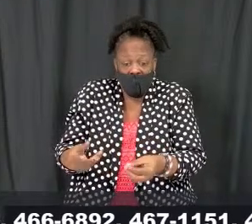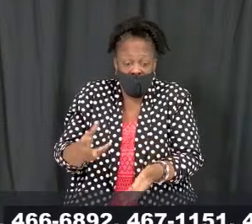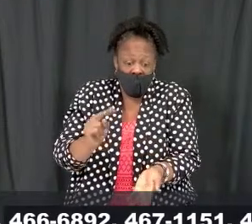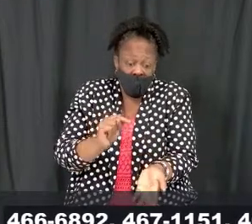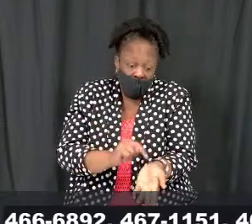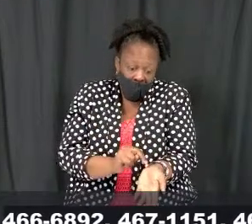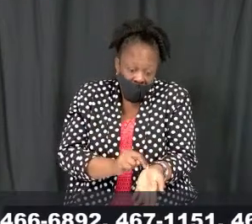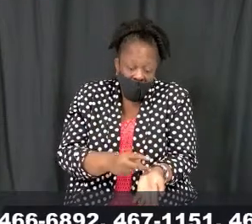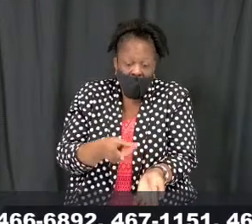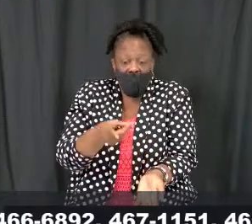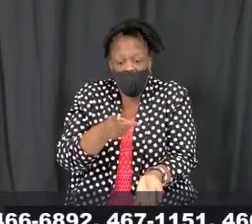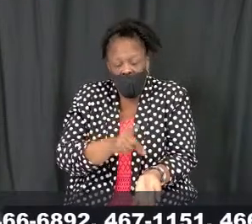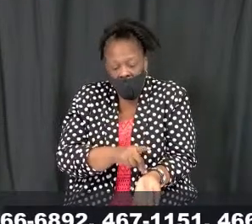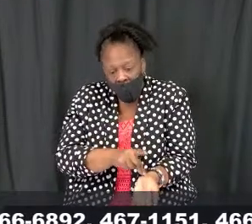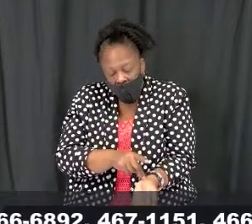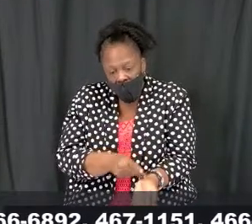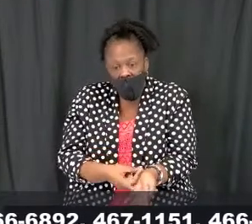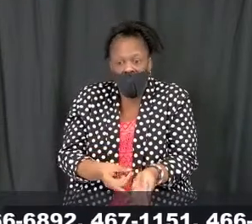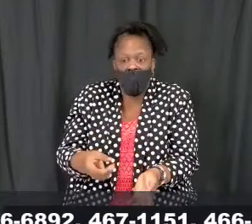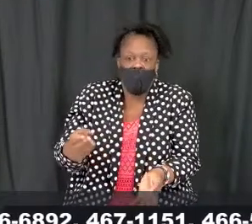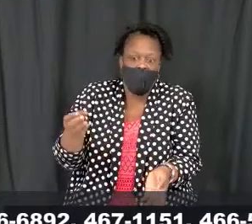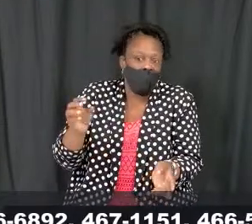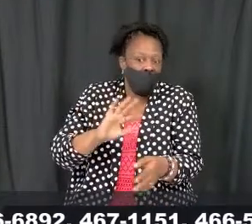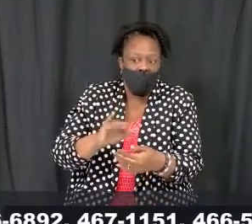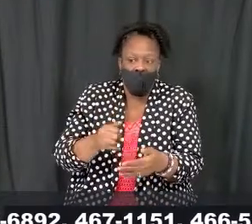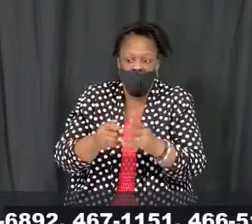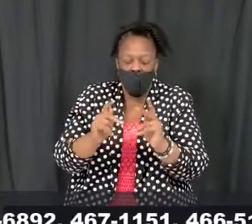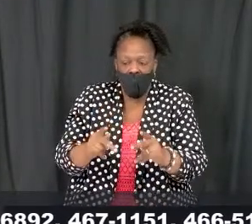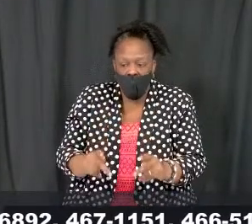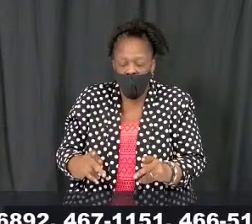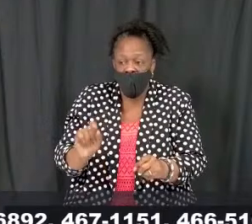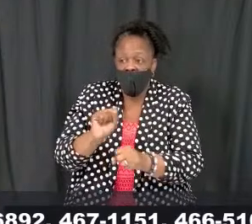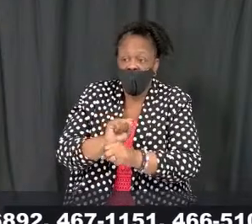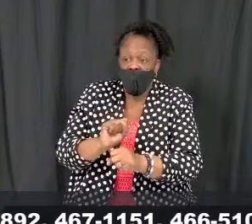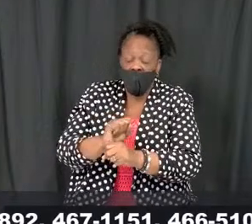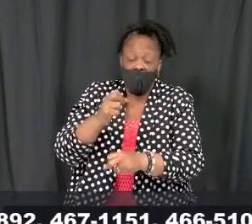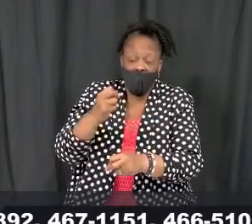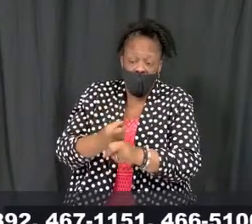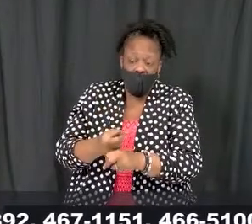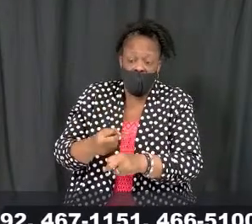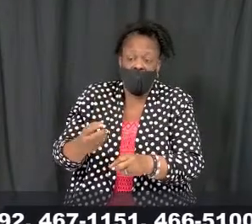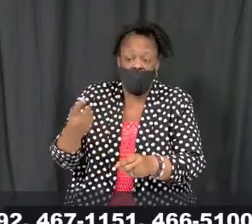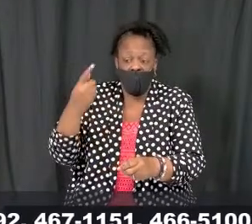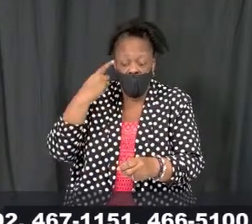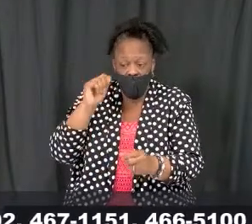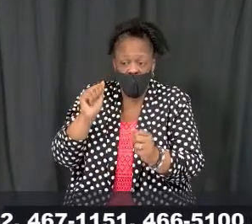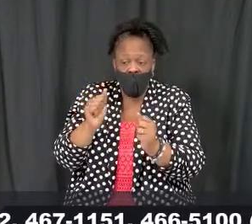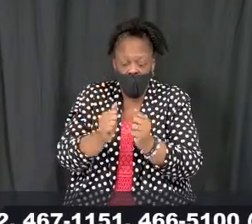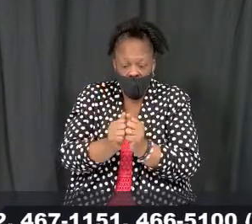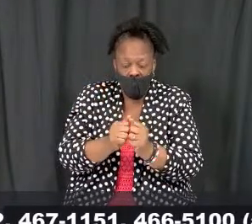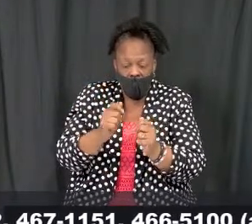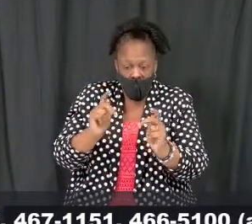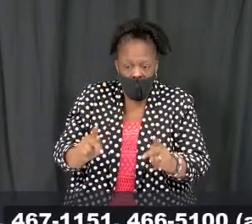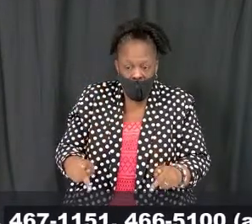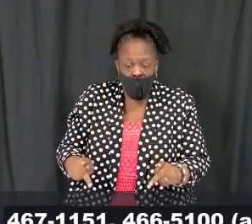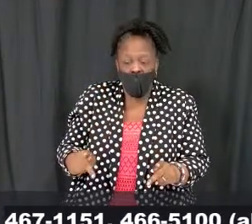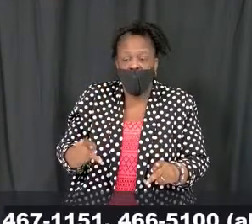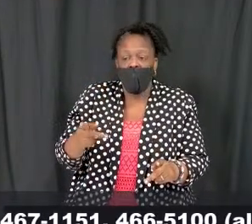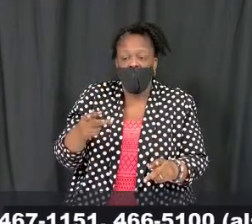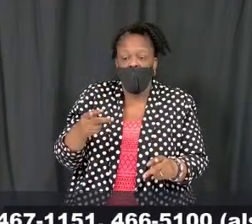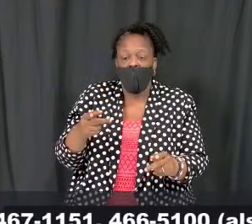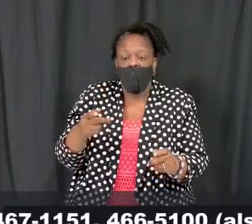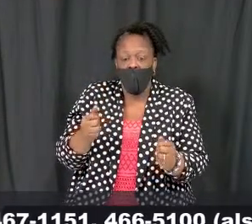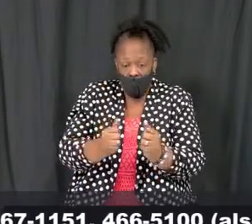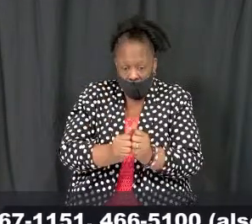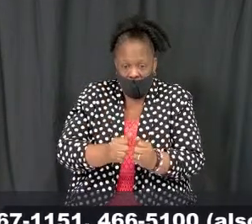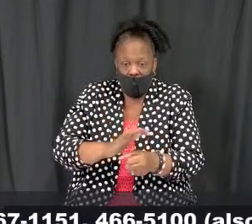still highly dependent on non-pharmaceuticals to contain the virus and protect themselves.